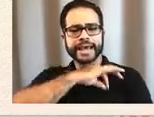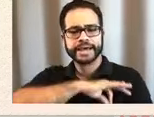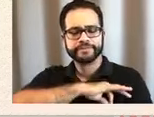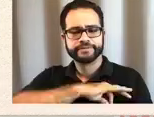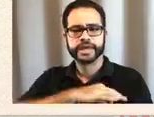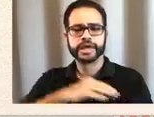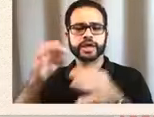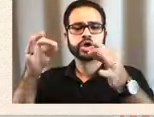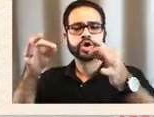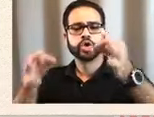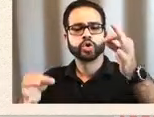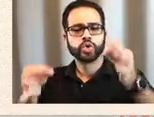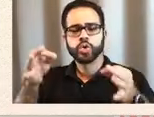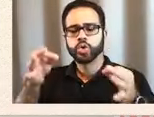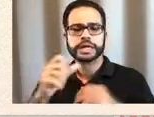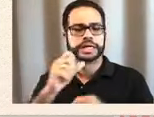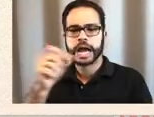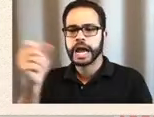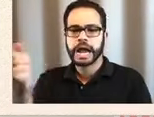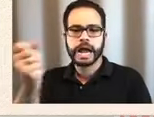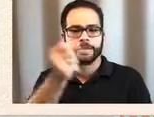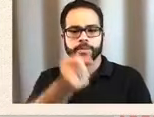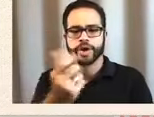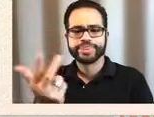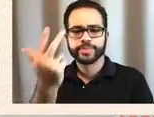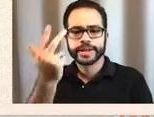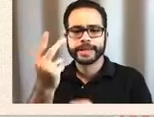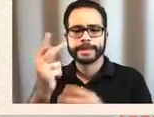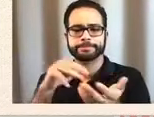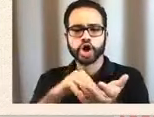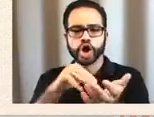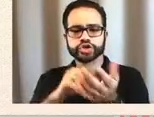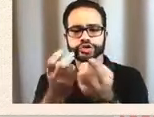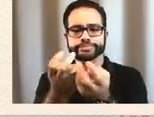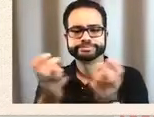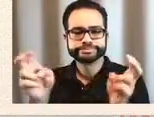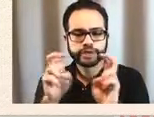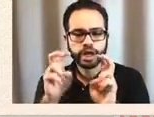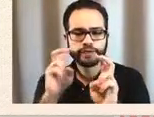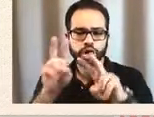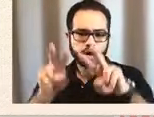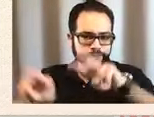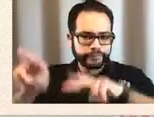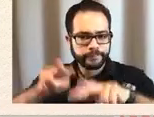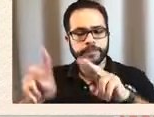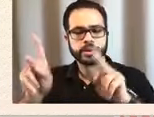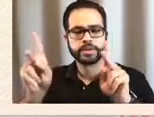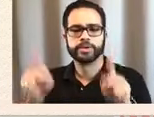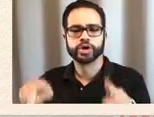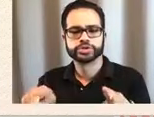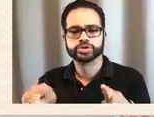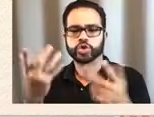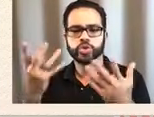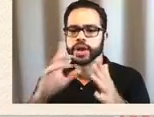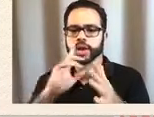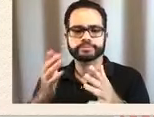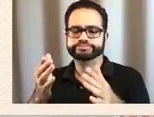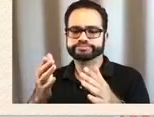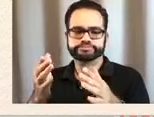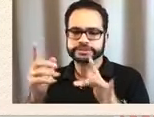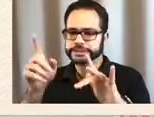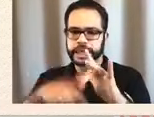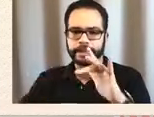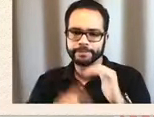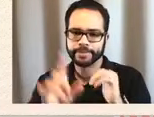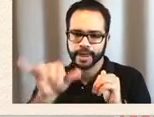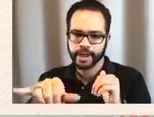appoint the 3-person medical panel to evaluate the individual. So we're bypassing that part of the